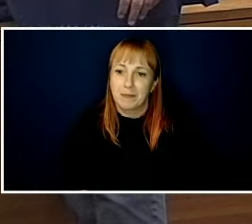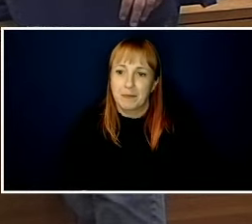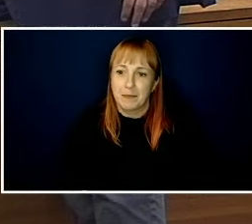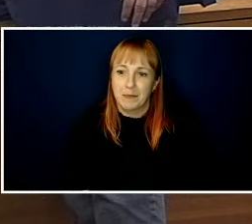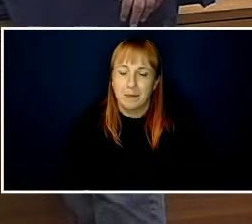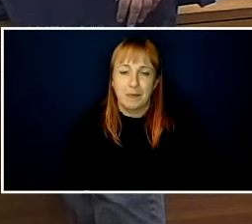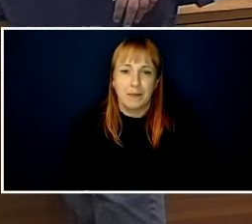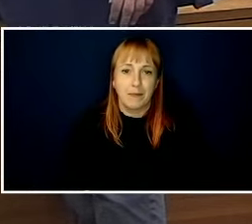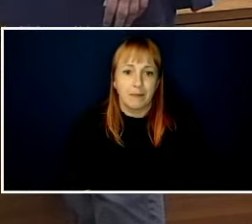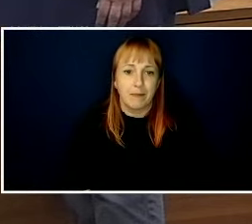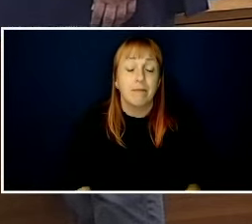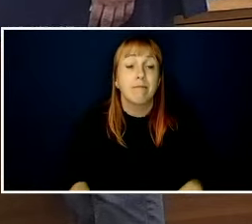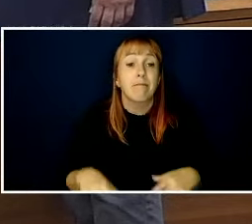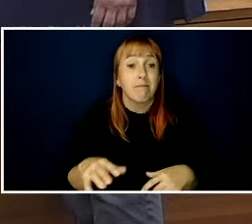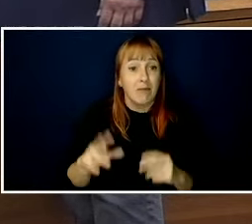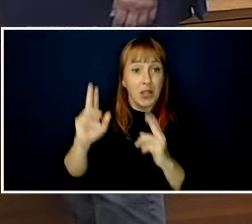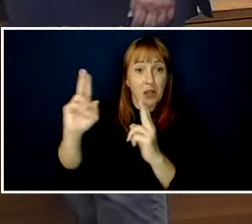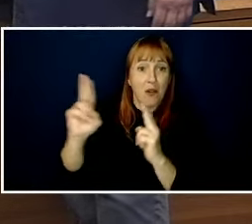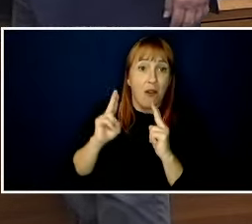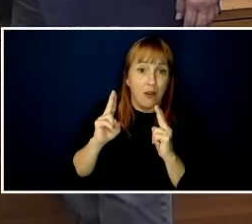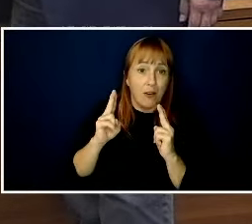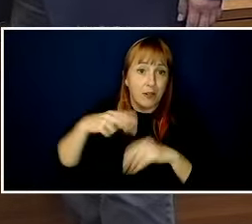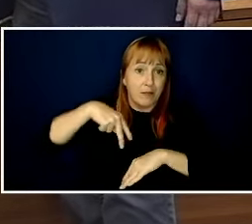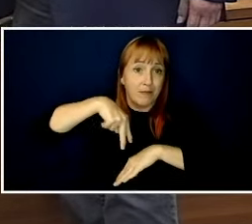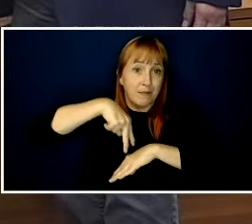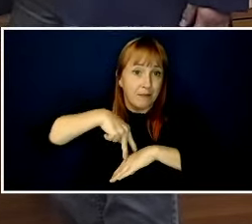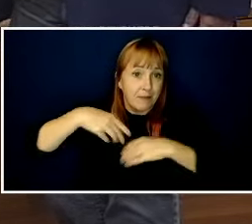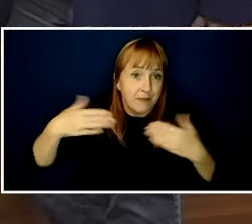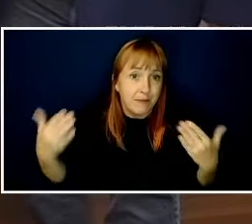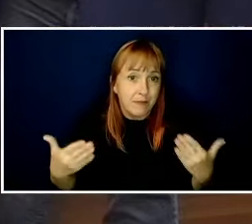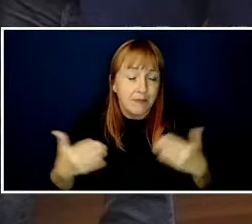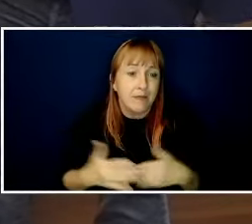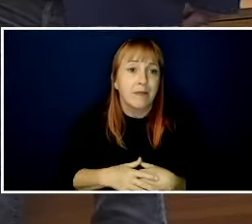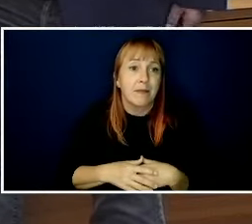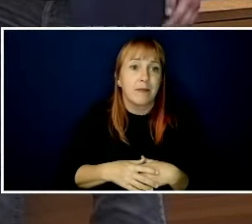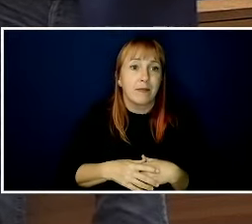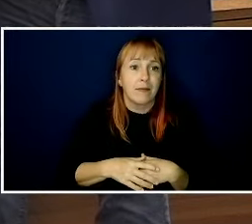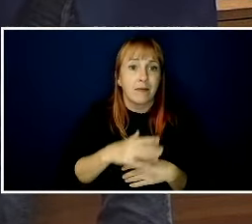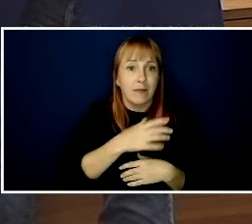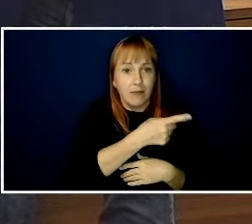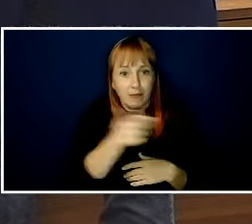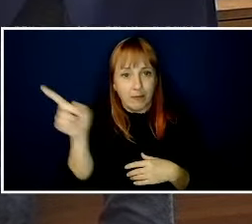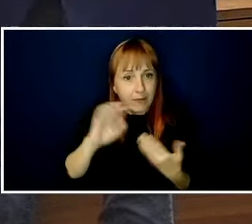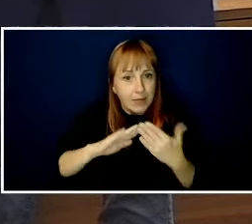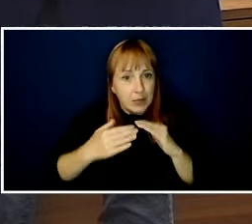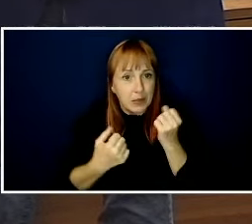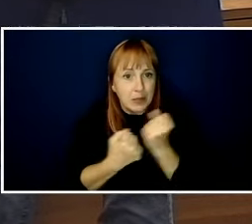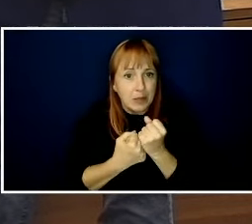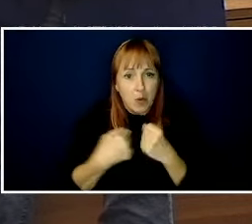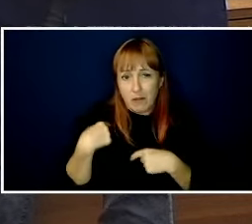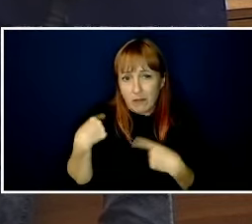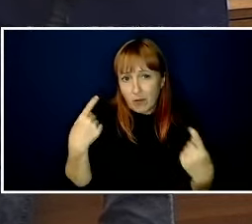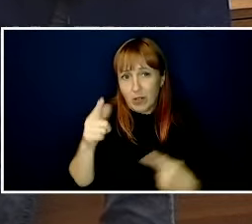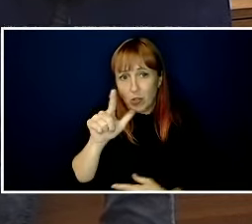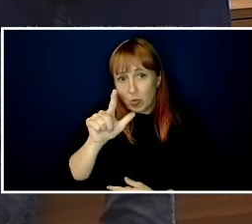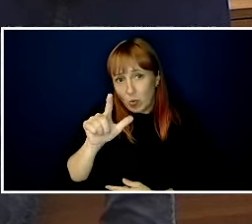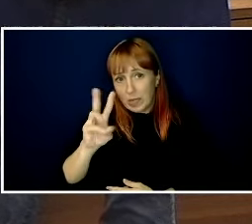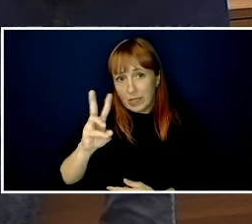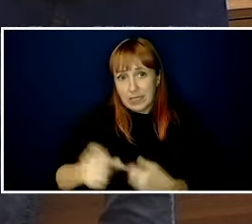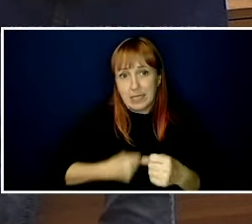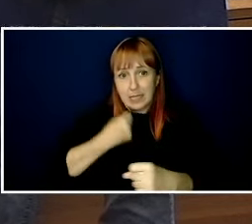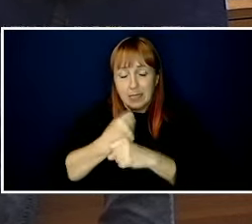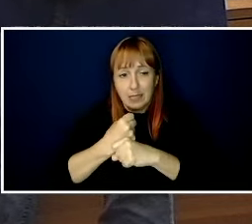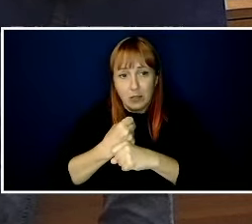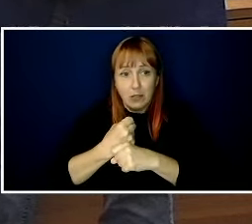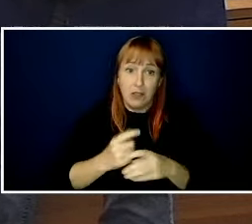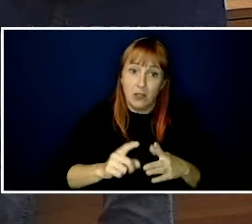2023. Well, it is a great honor to be here and to have the support of this community for 26 years. What started